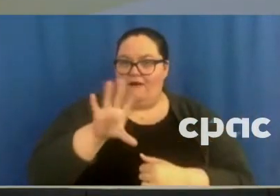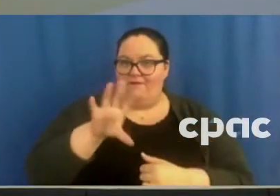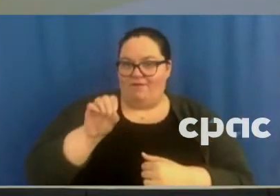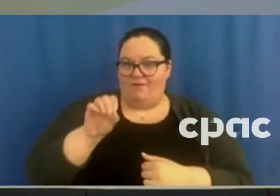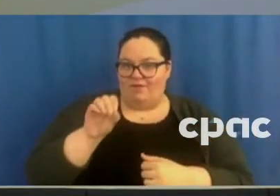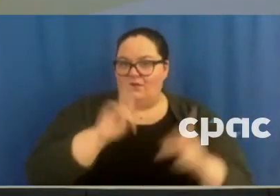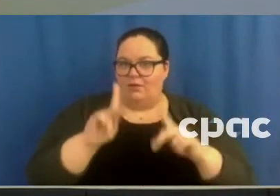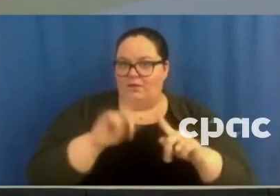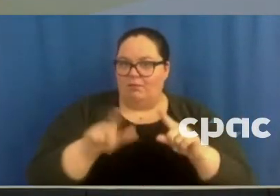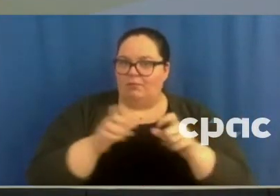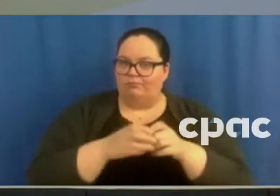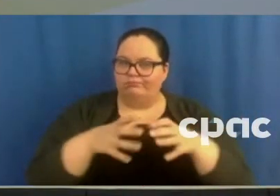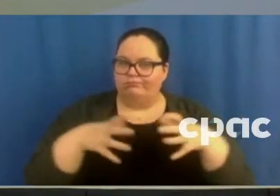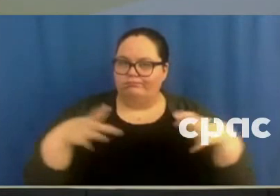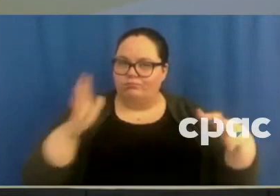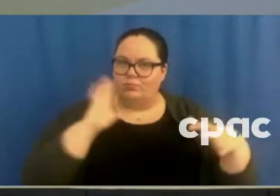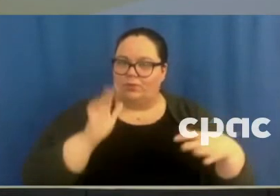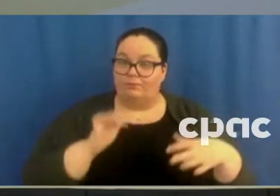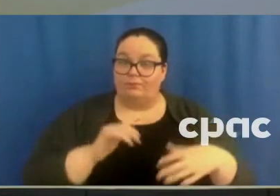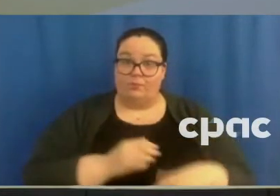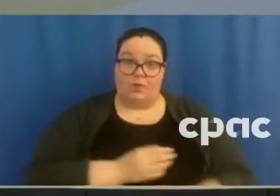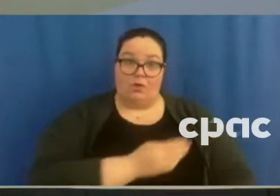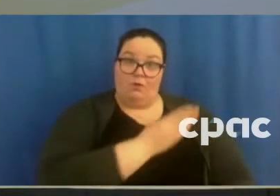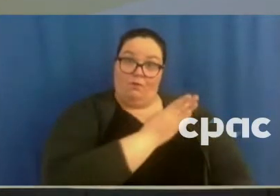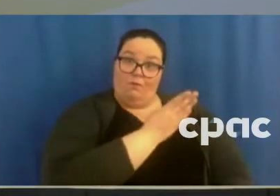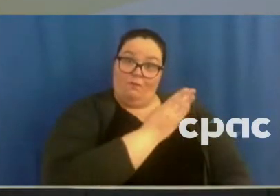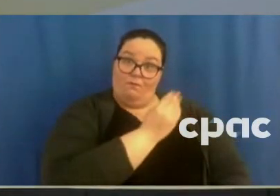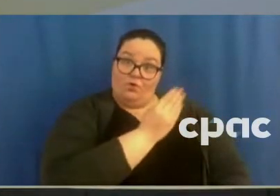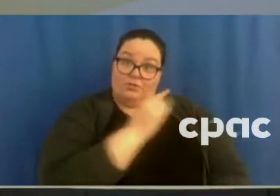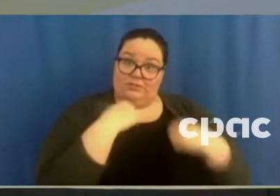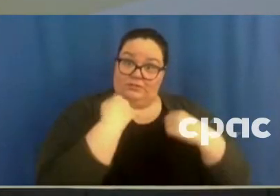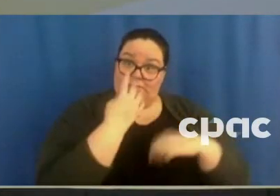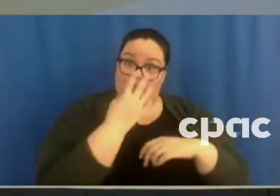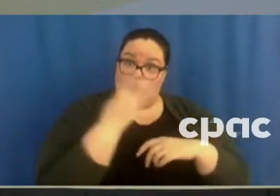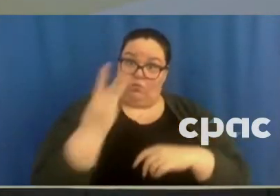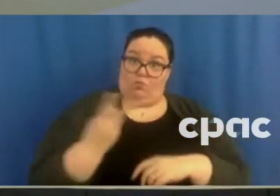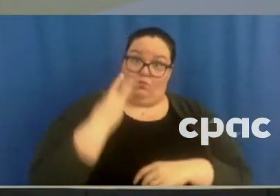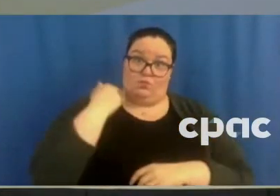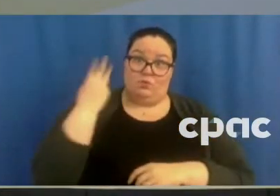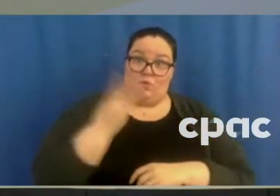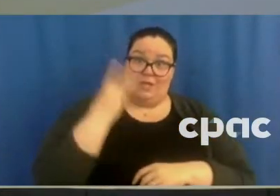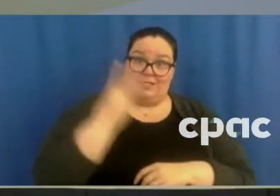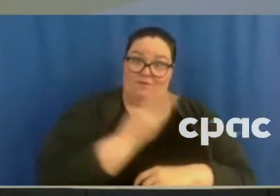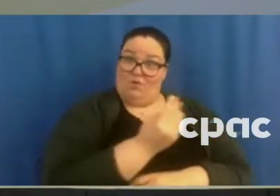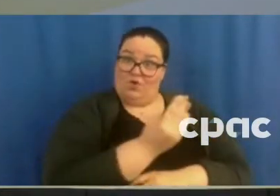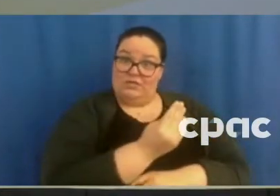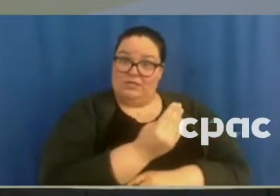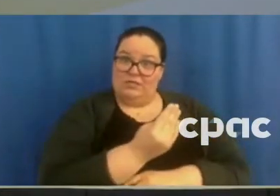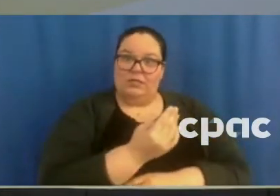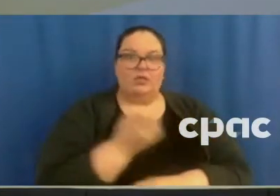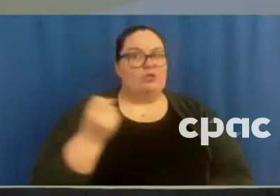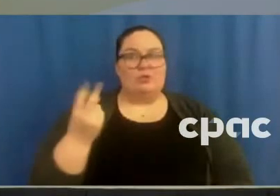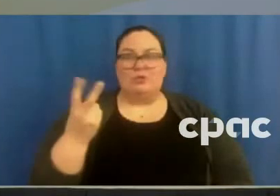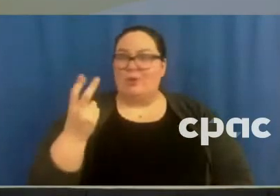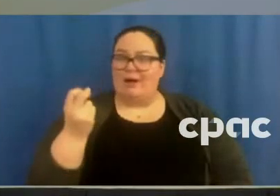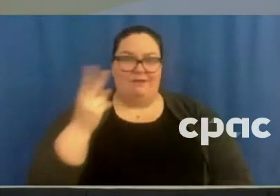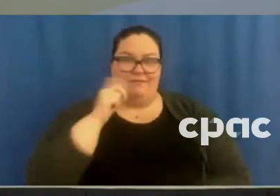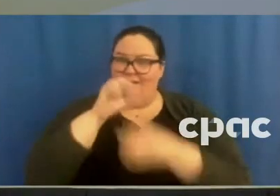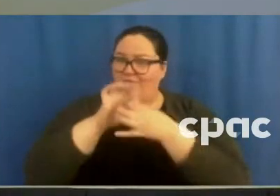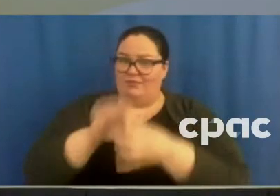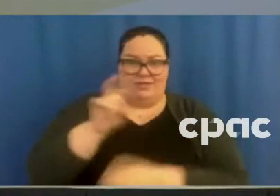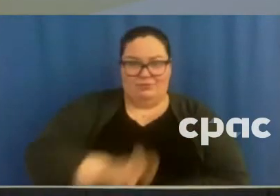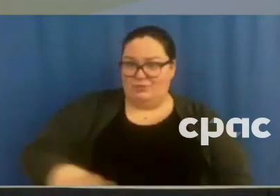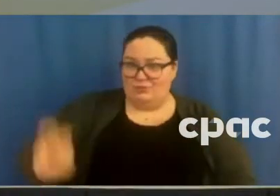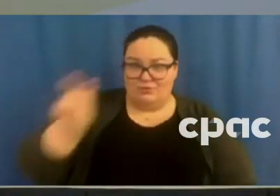connection with 12 of the 14 cases announced since Wednesday. I noted yesterday that I was worried about the number